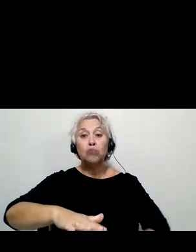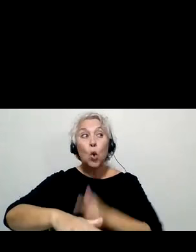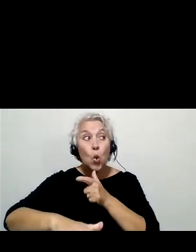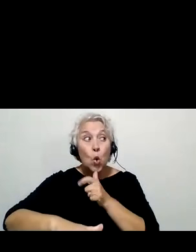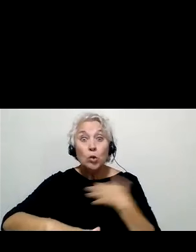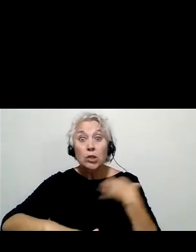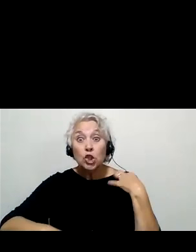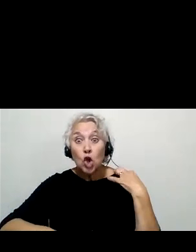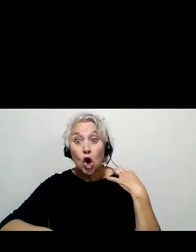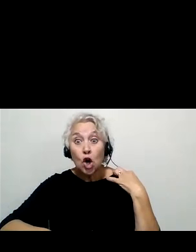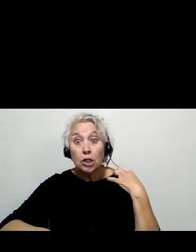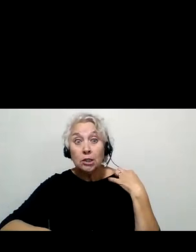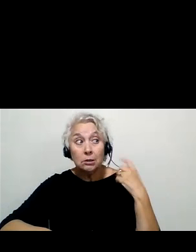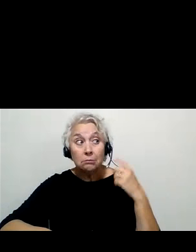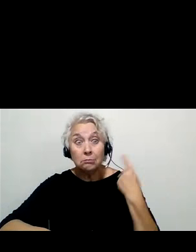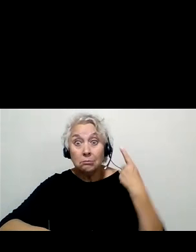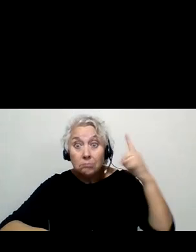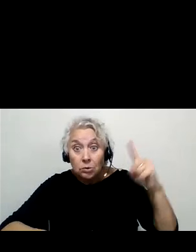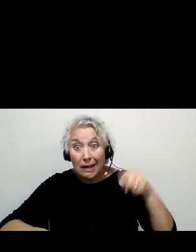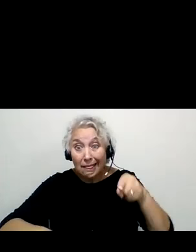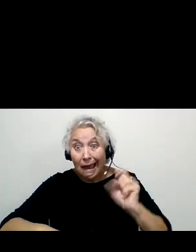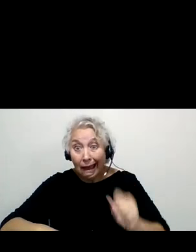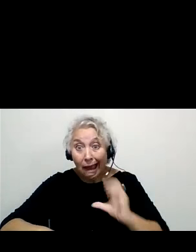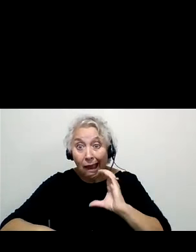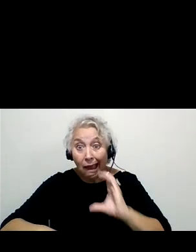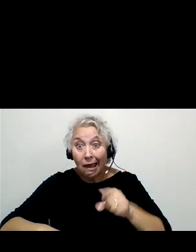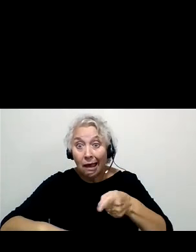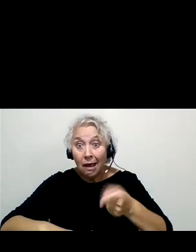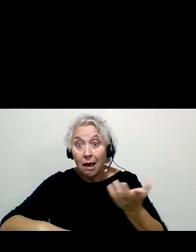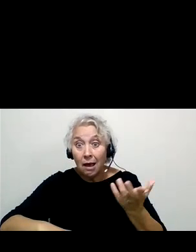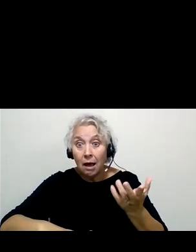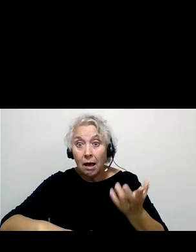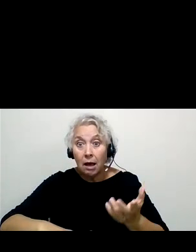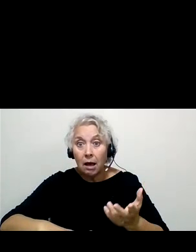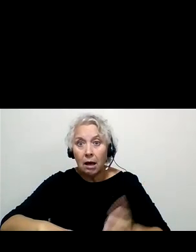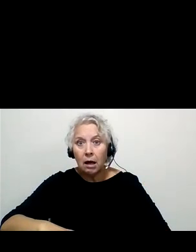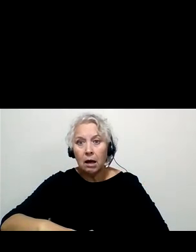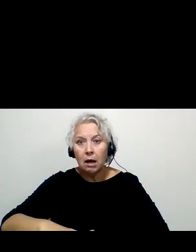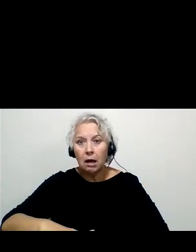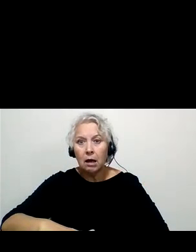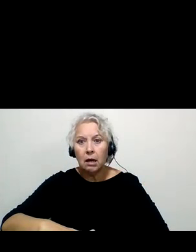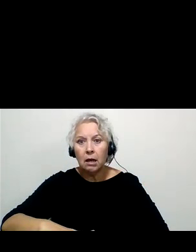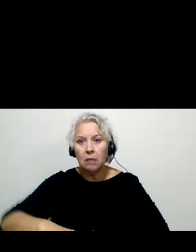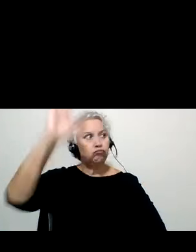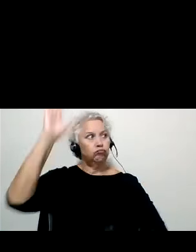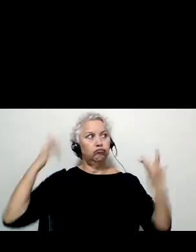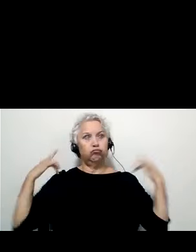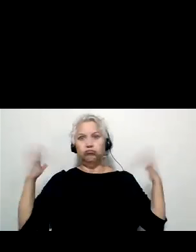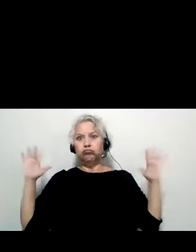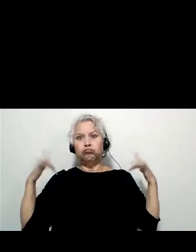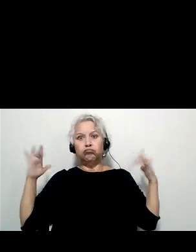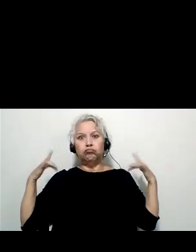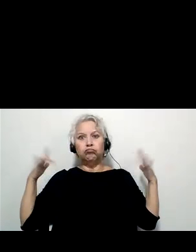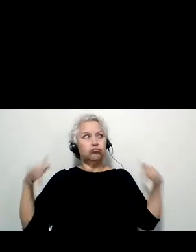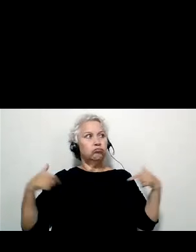charge of making sure that this child can use assistive technology, it is literally a 1, 2, 3, not me. Not